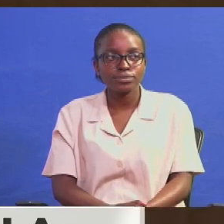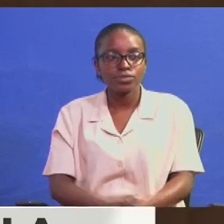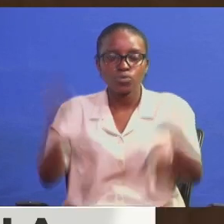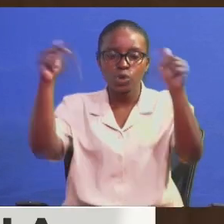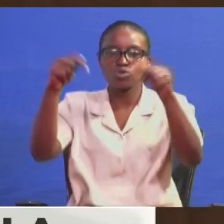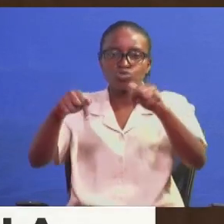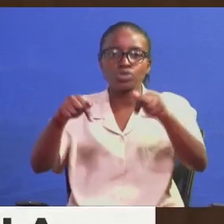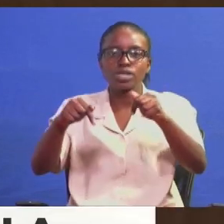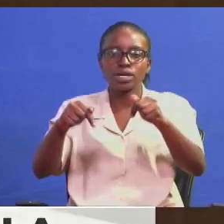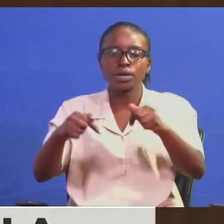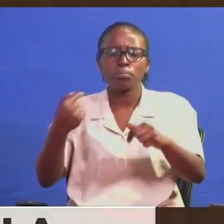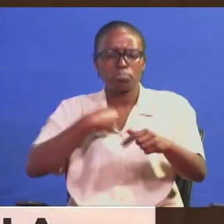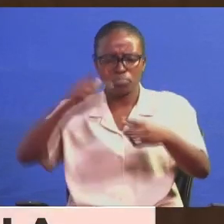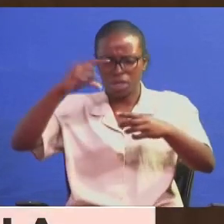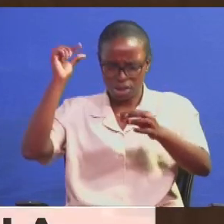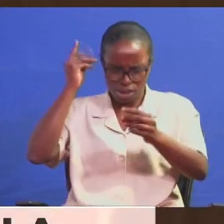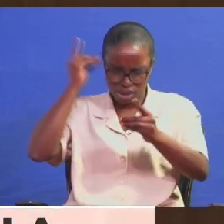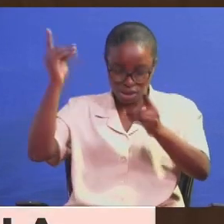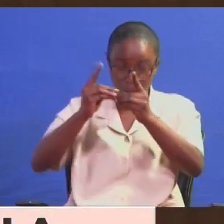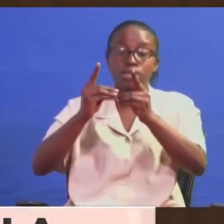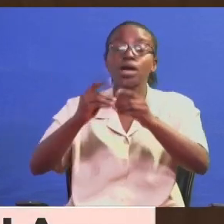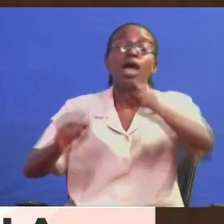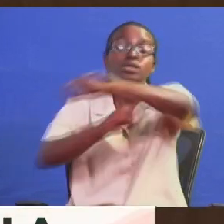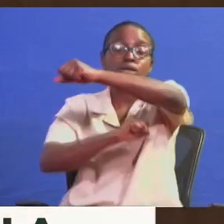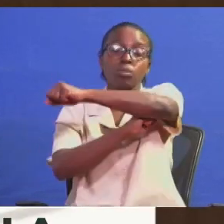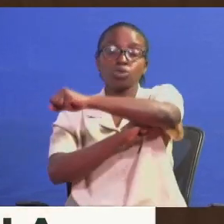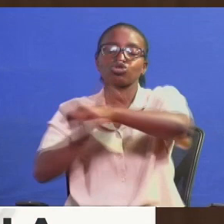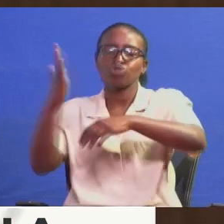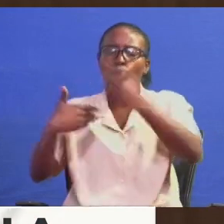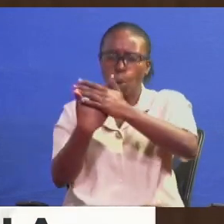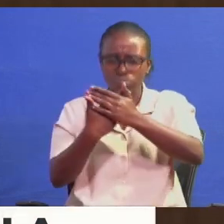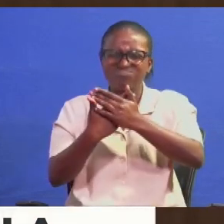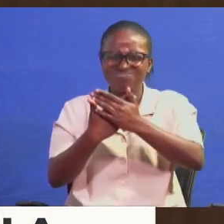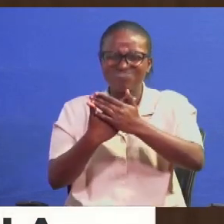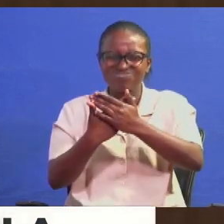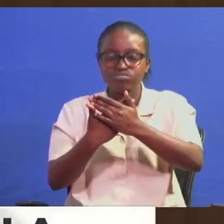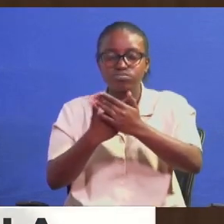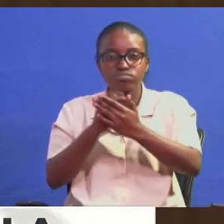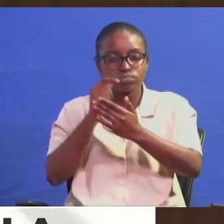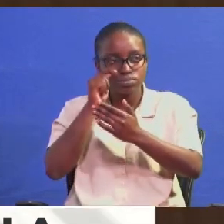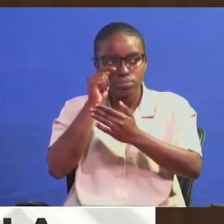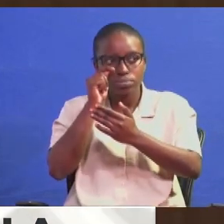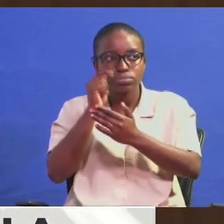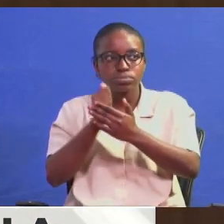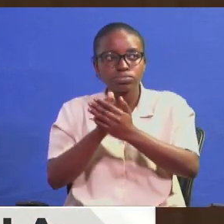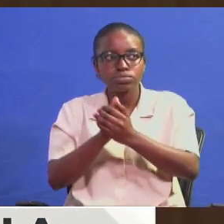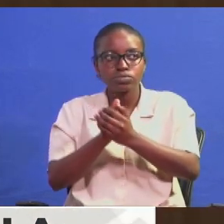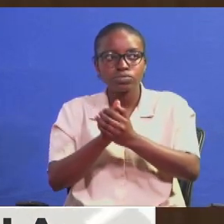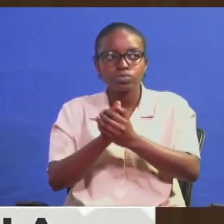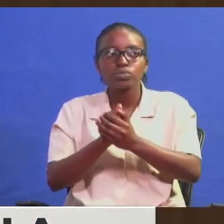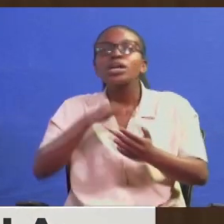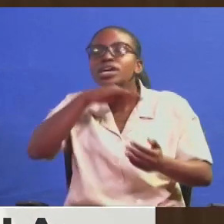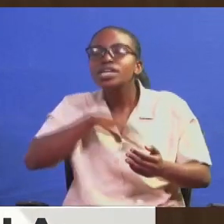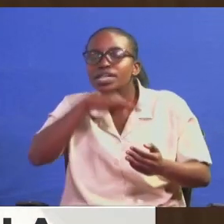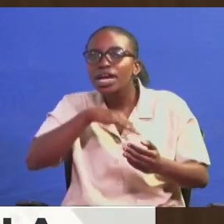Today, I've decided to also support, step down and support His Honorable Raila